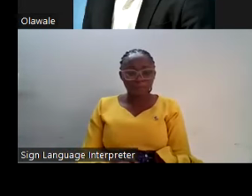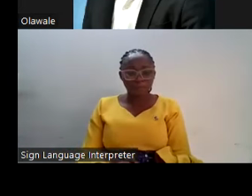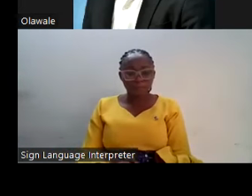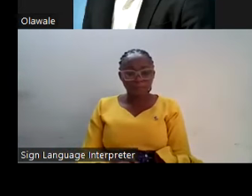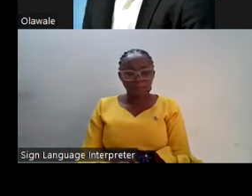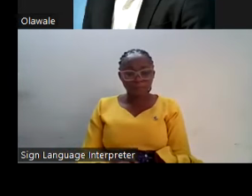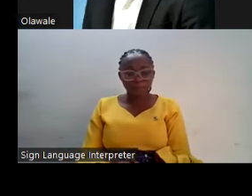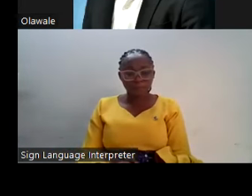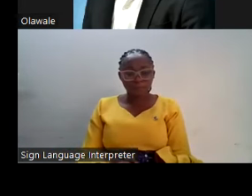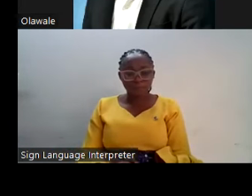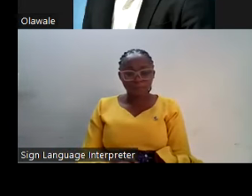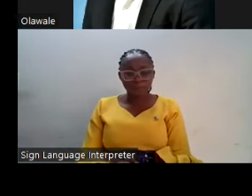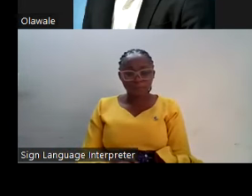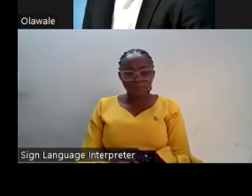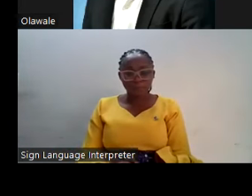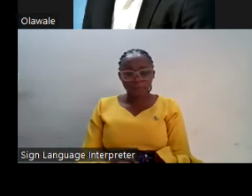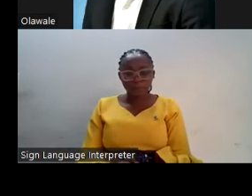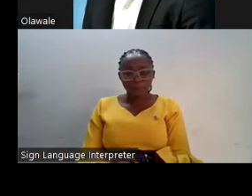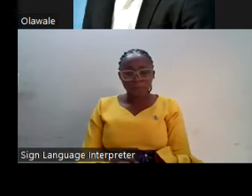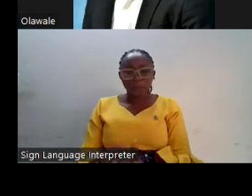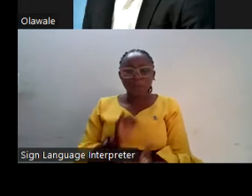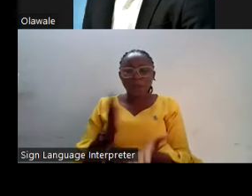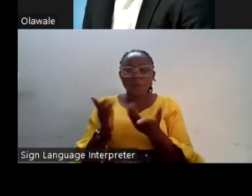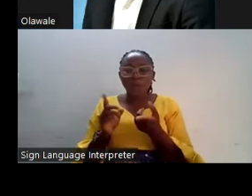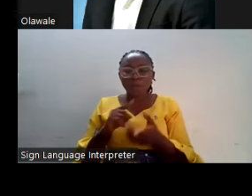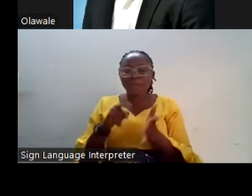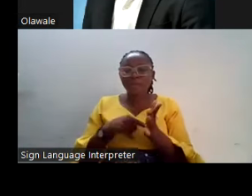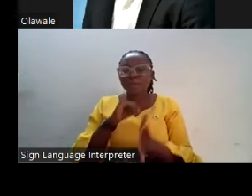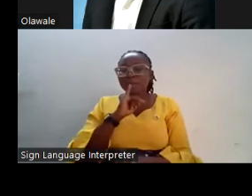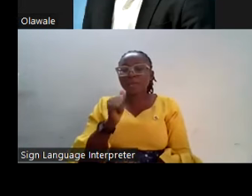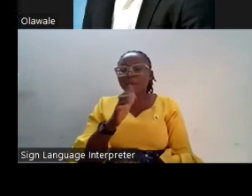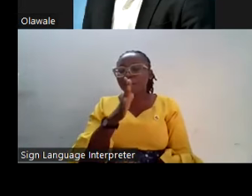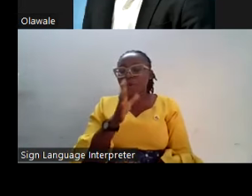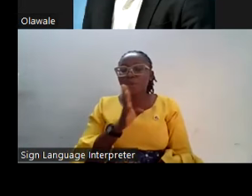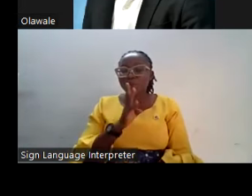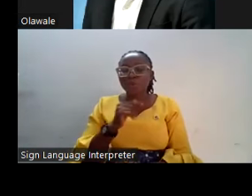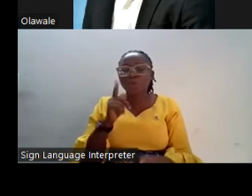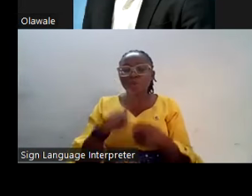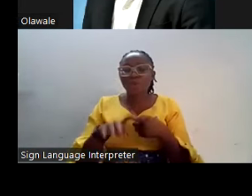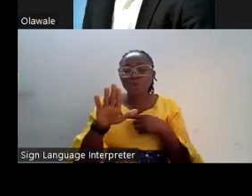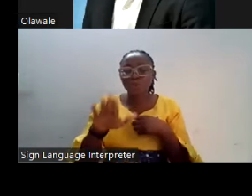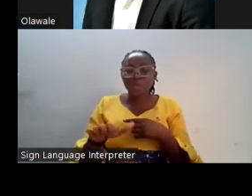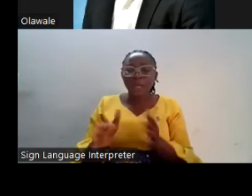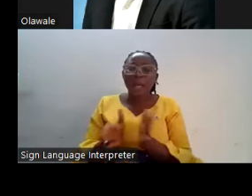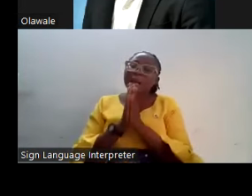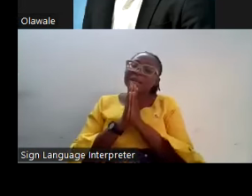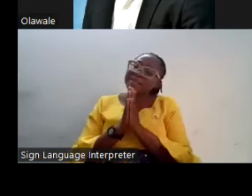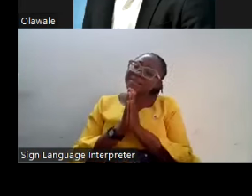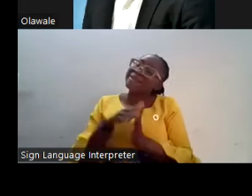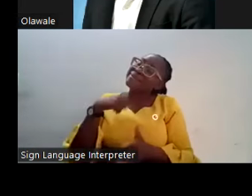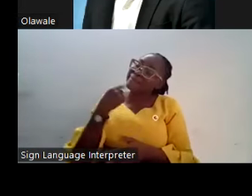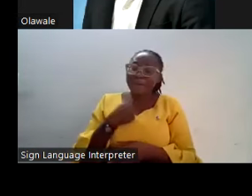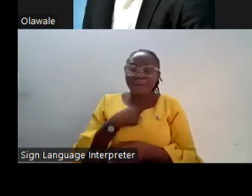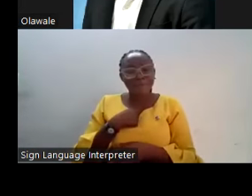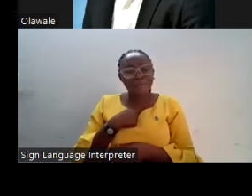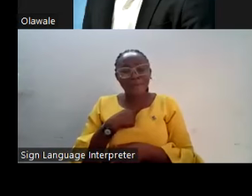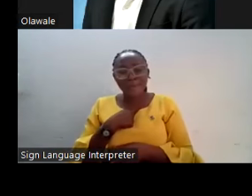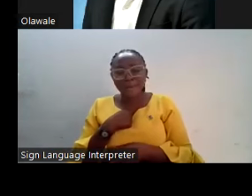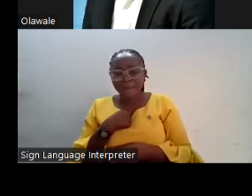I'll just give you a quick example. What this is a mom speaking to the child and asking, "Oh, tell me, where's your